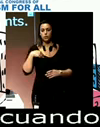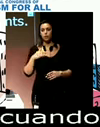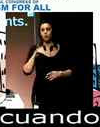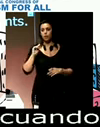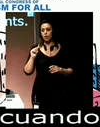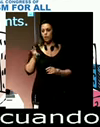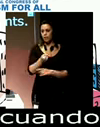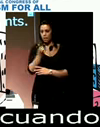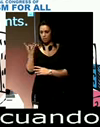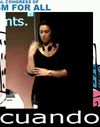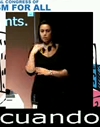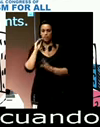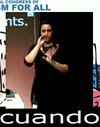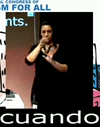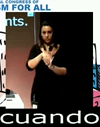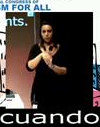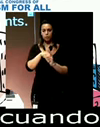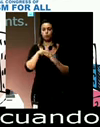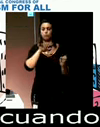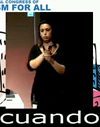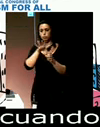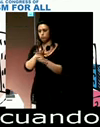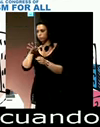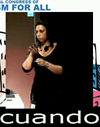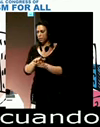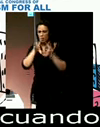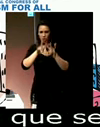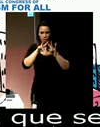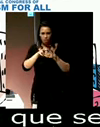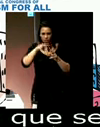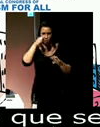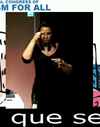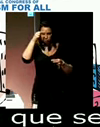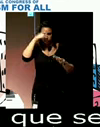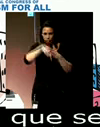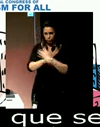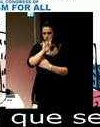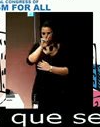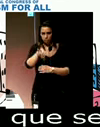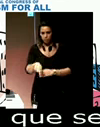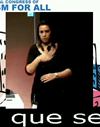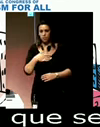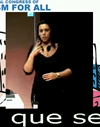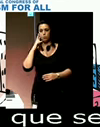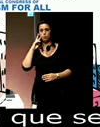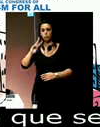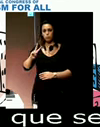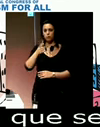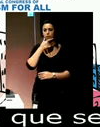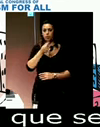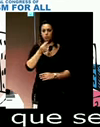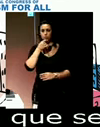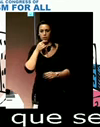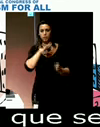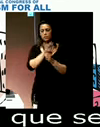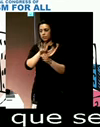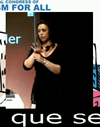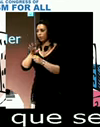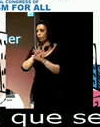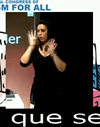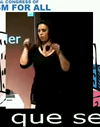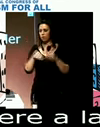I bring here some figures about our sector, not in order to analyze them in whole, but just to have